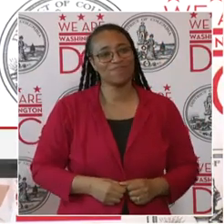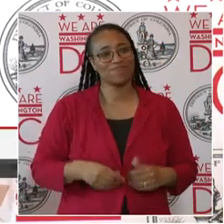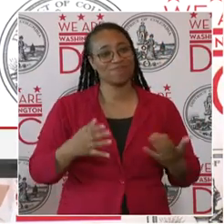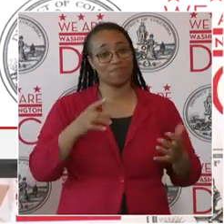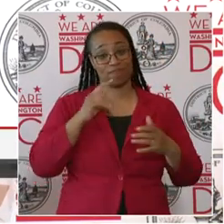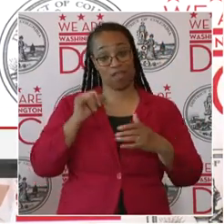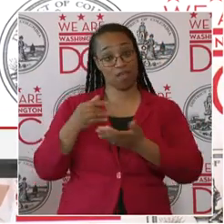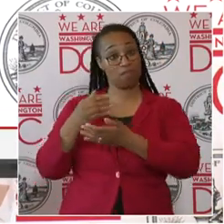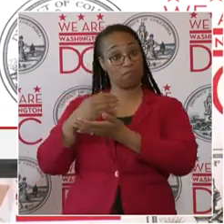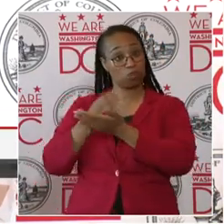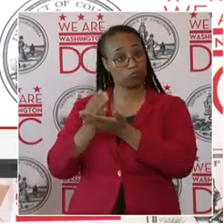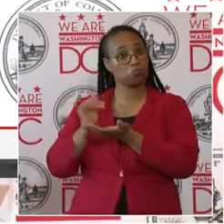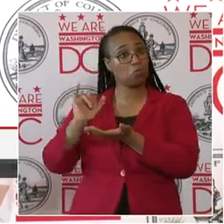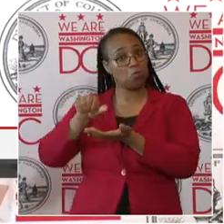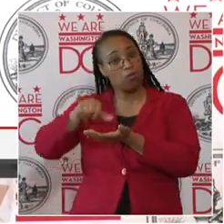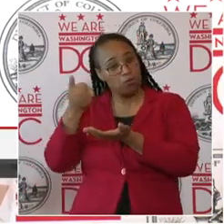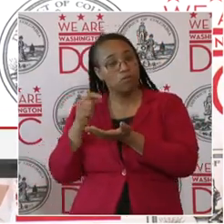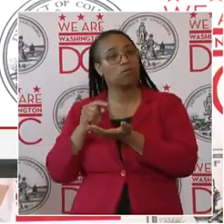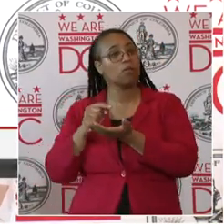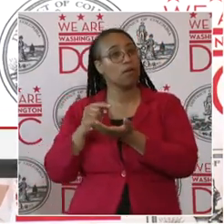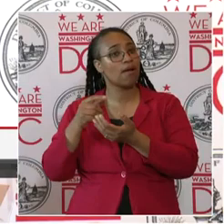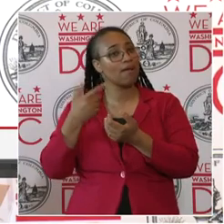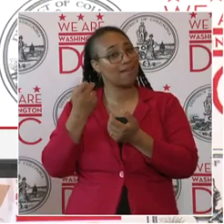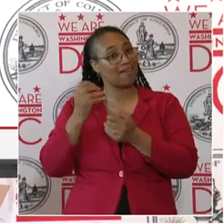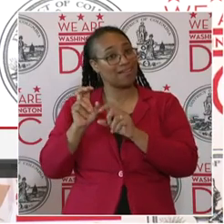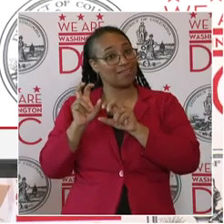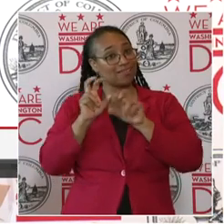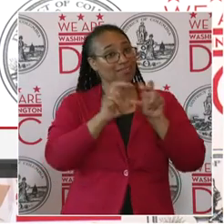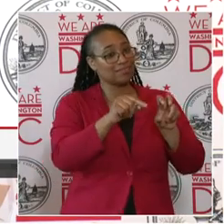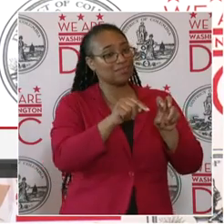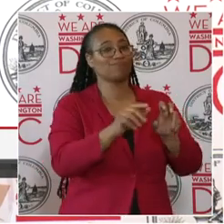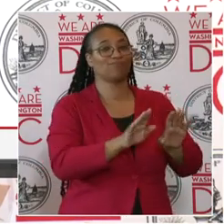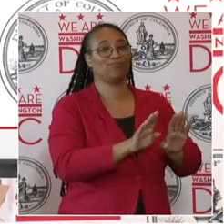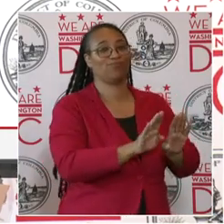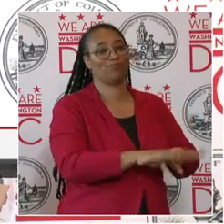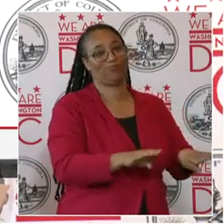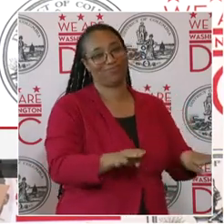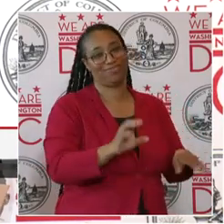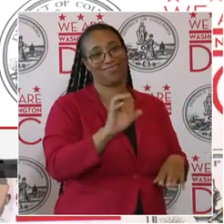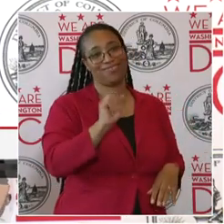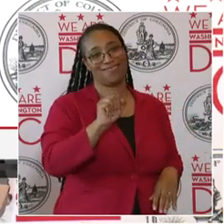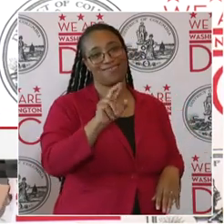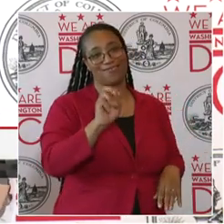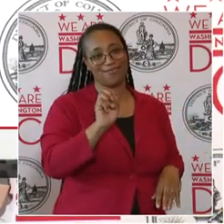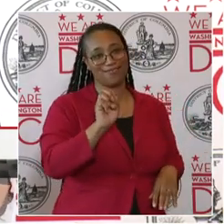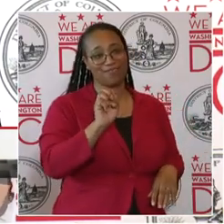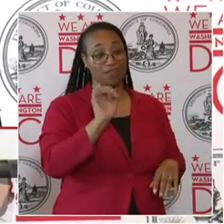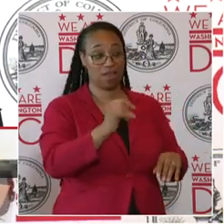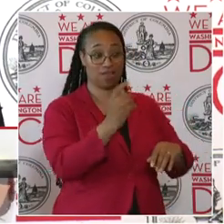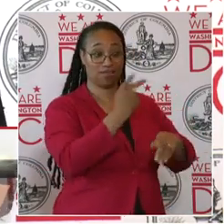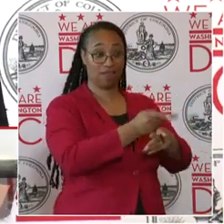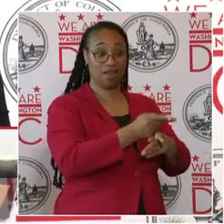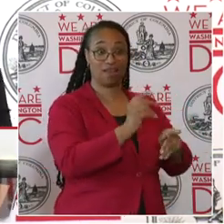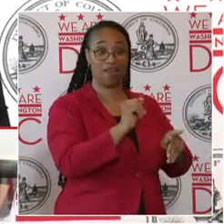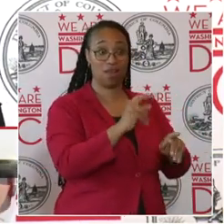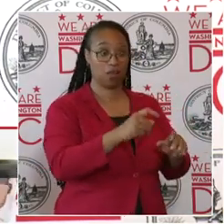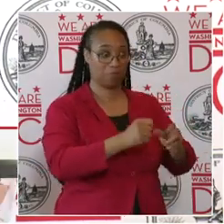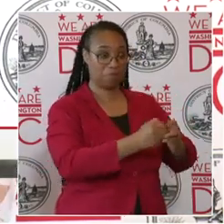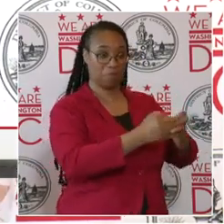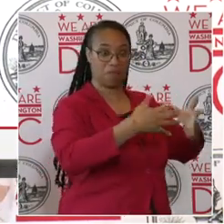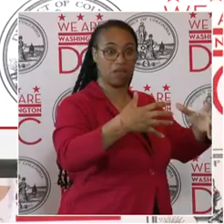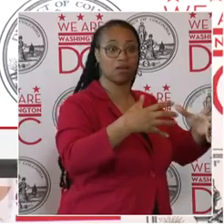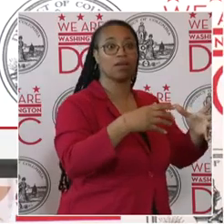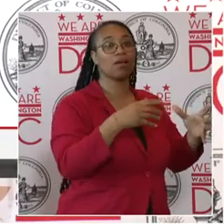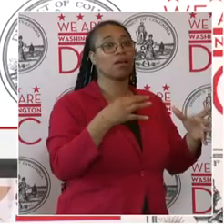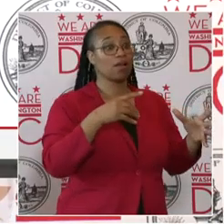really significant investments in child care. I am expanding with this proposal the